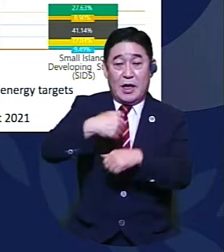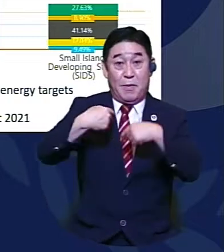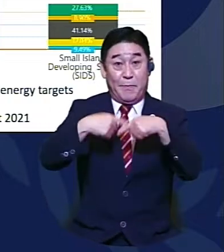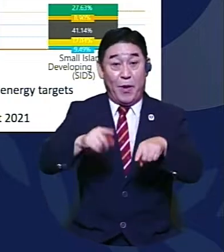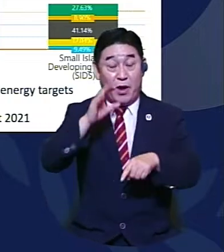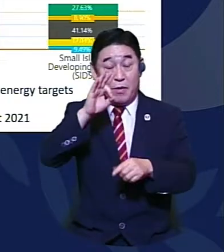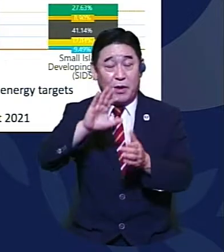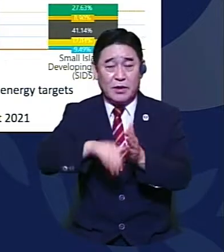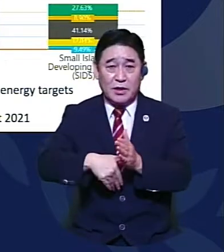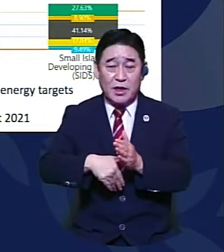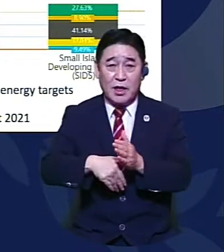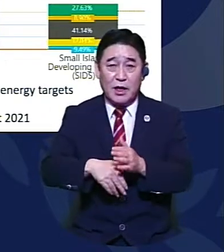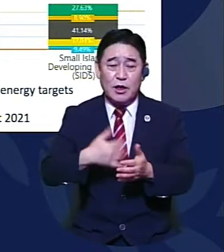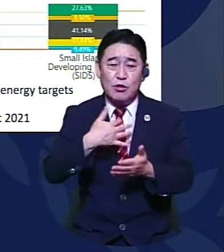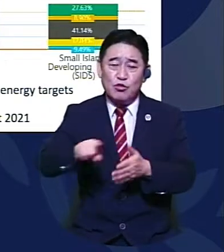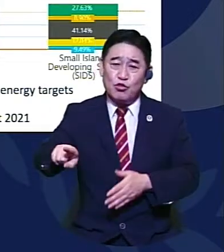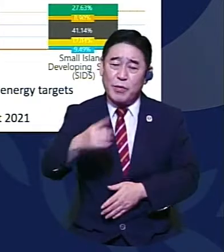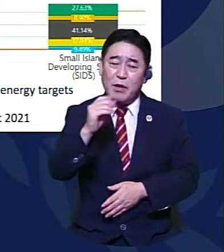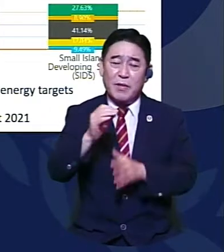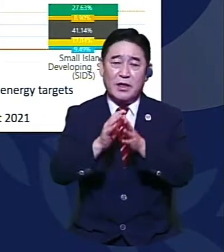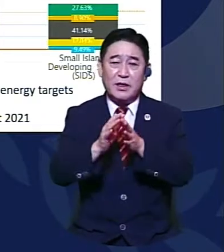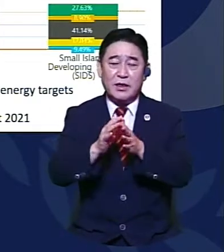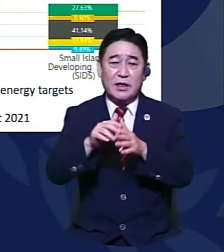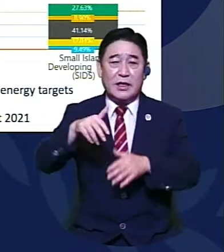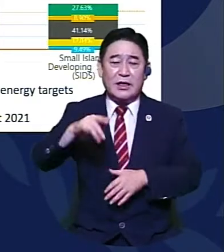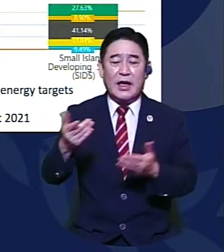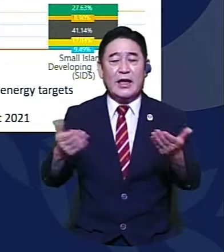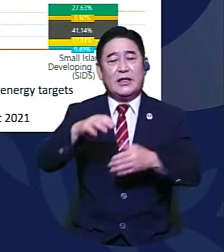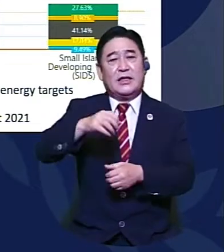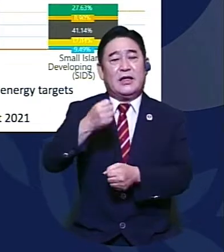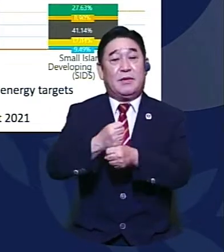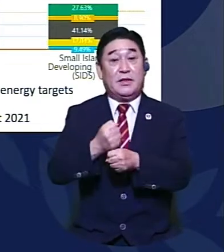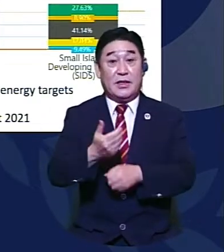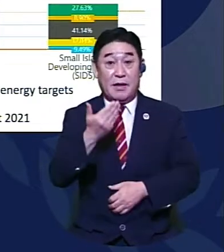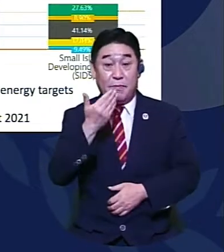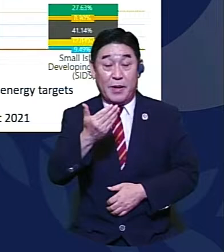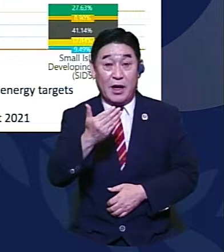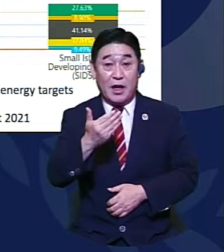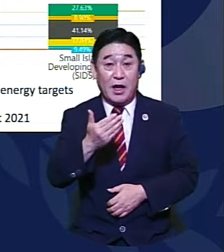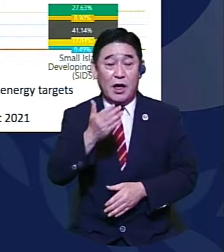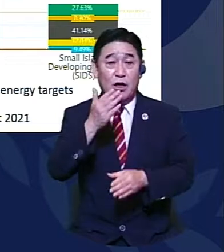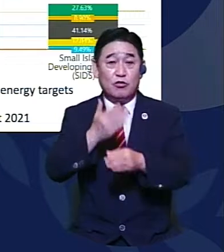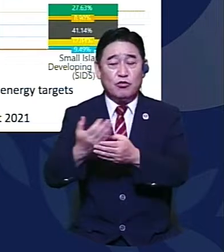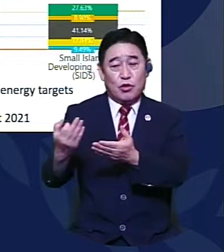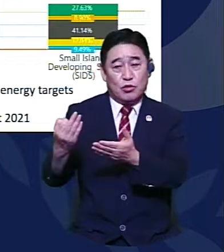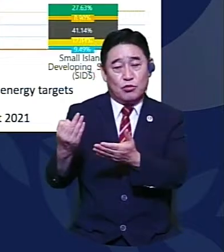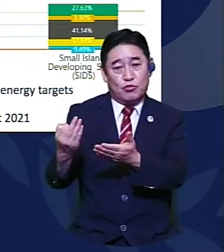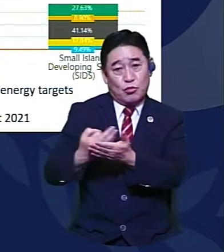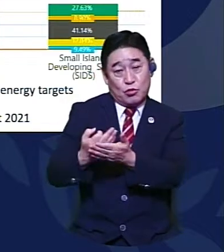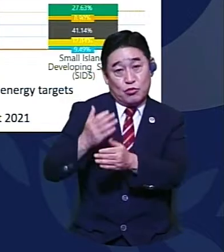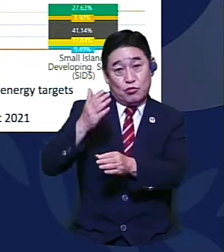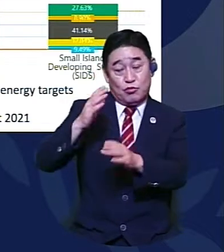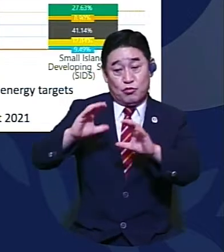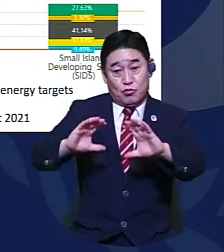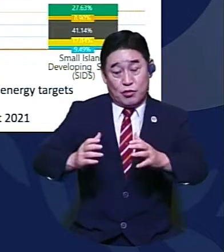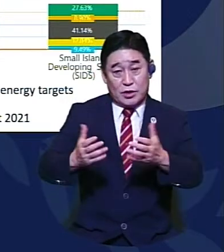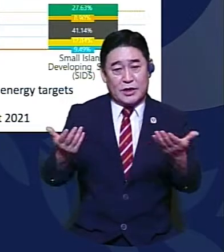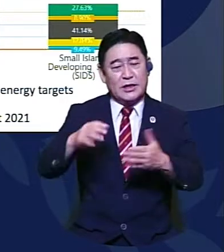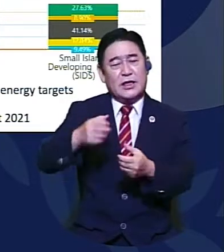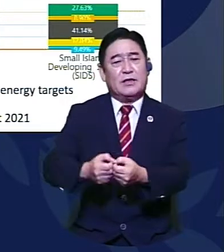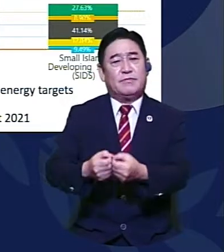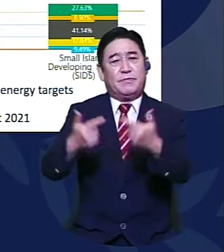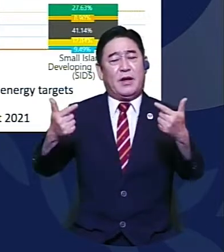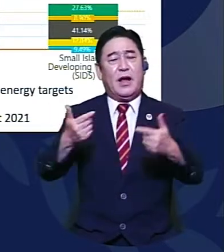had, particularly in middle-income countries for renewable energy, not as many for least developed countries. But that's mostly because countries